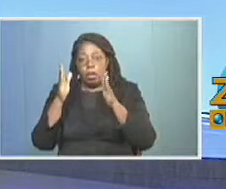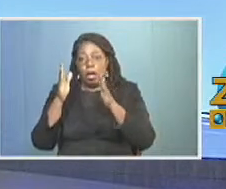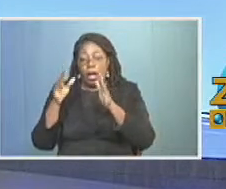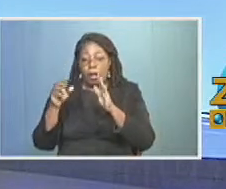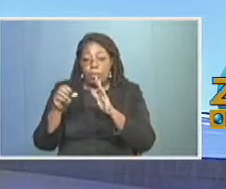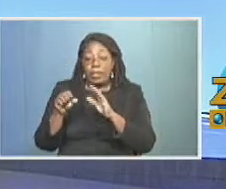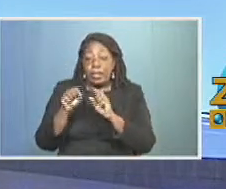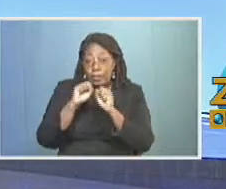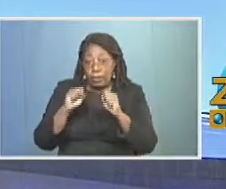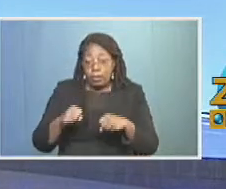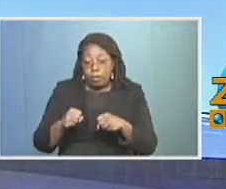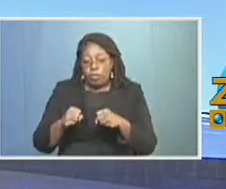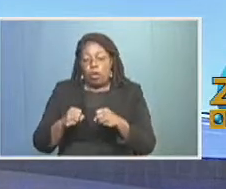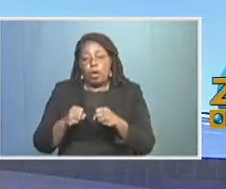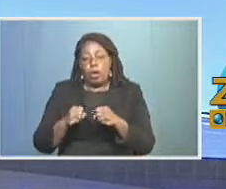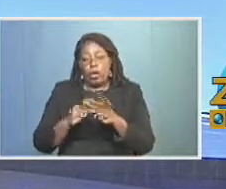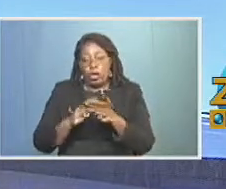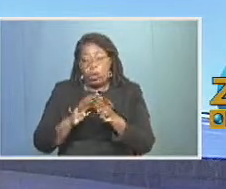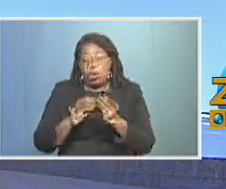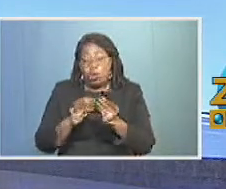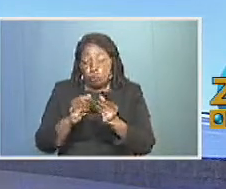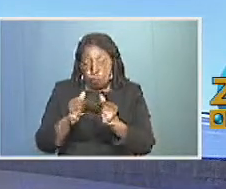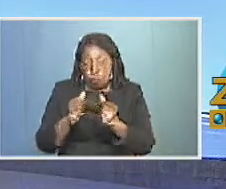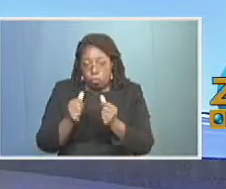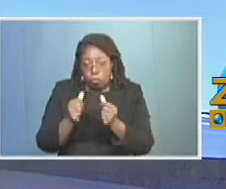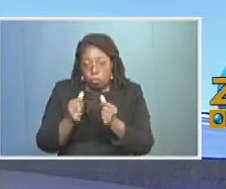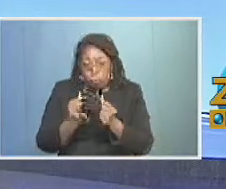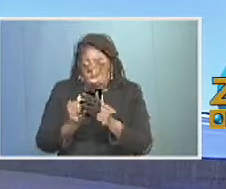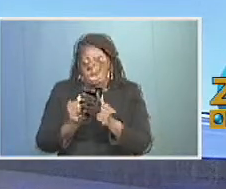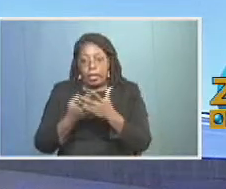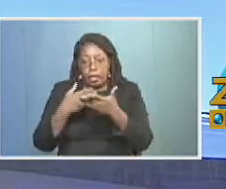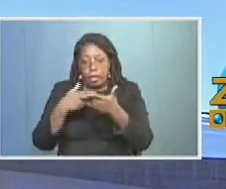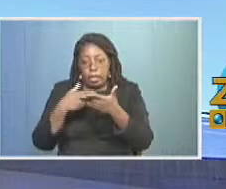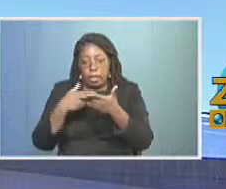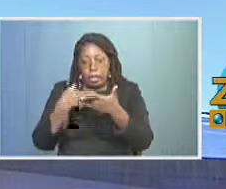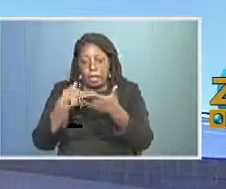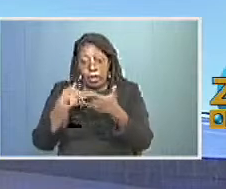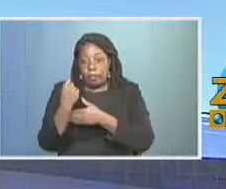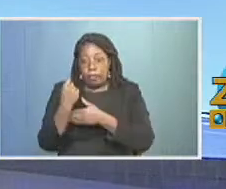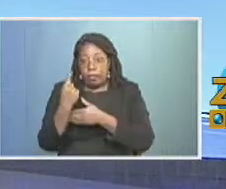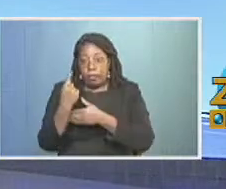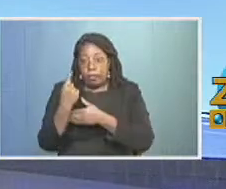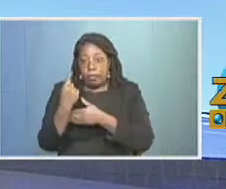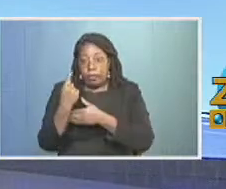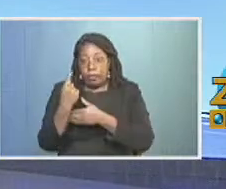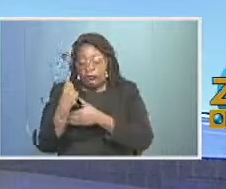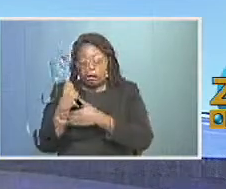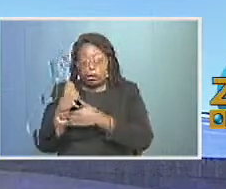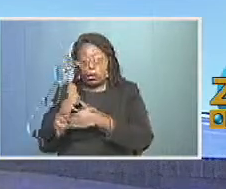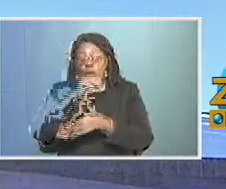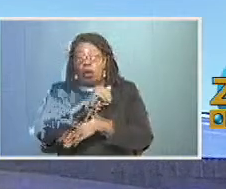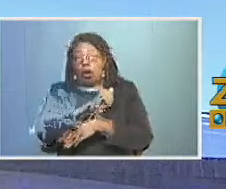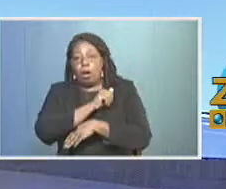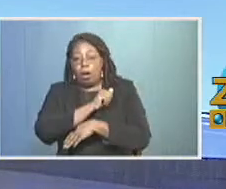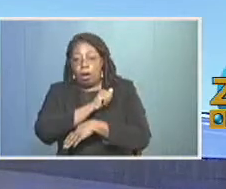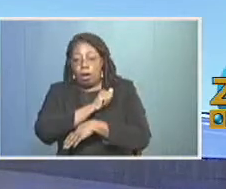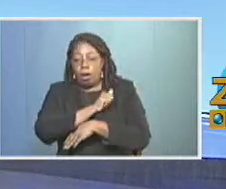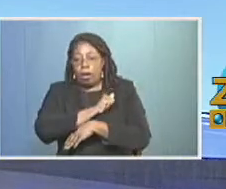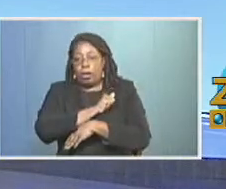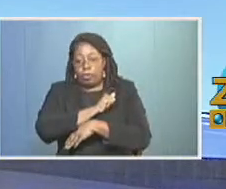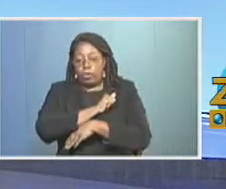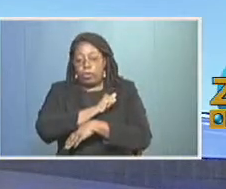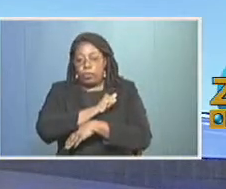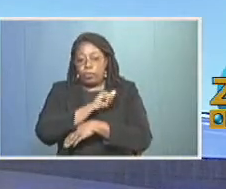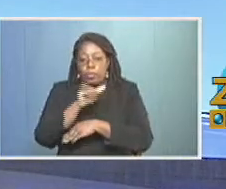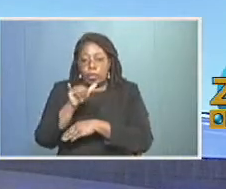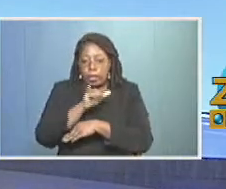smooth implementation. The warning system, birthed in the wake of 11-year-old Marco Archer's tragic death, is similar to the